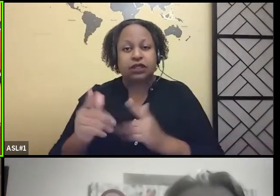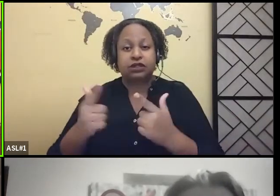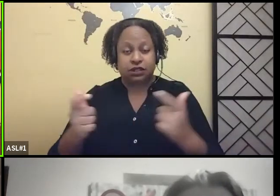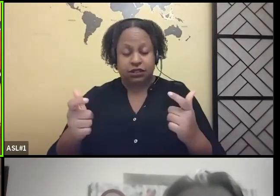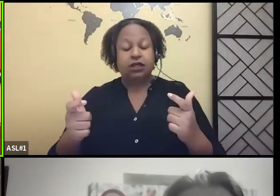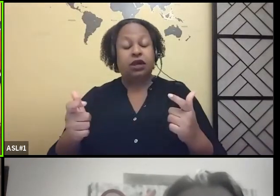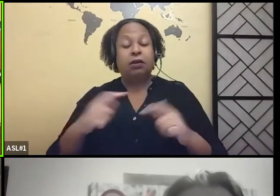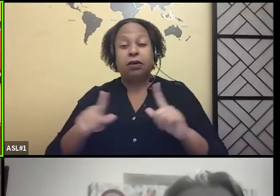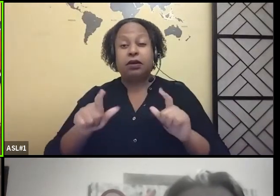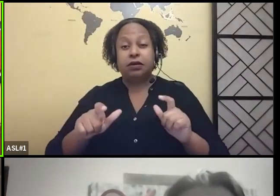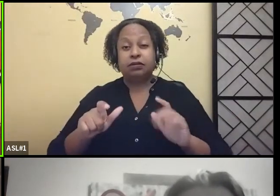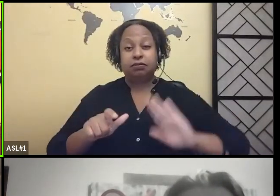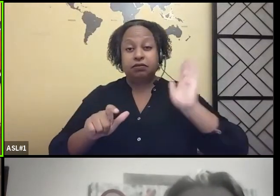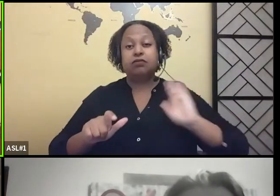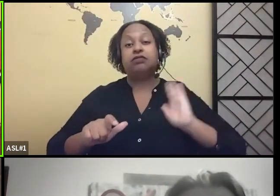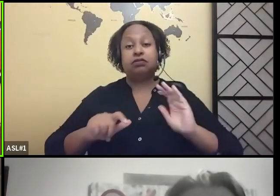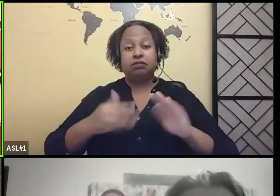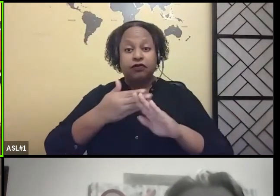been trying to